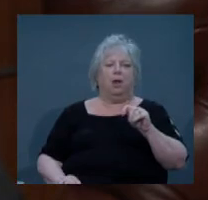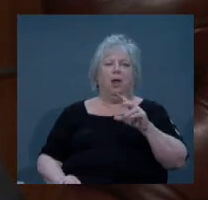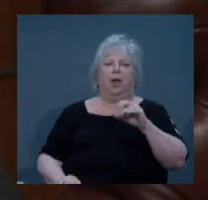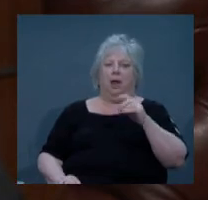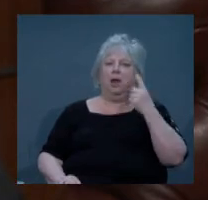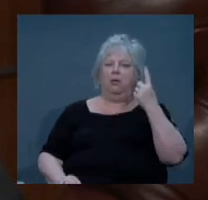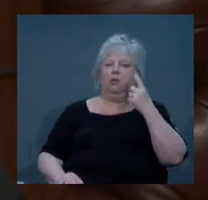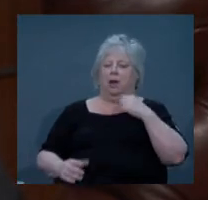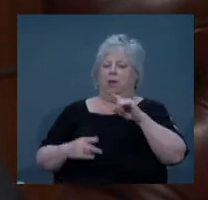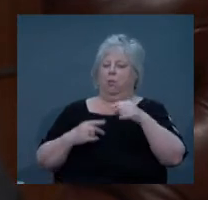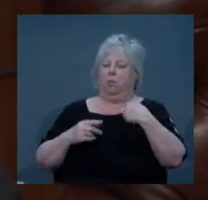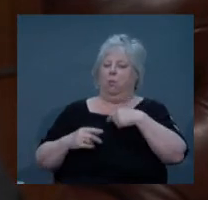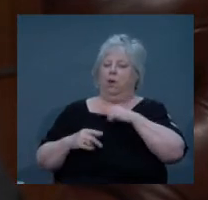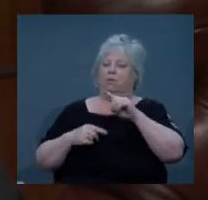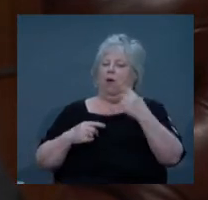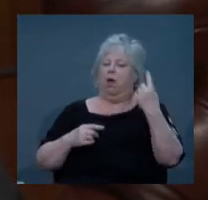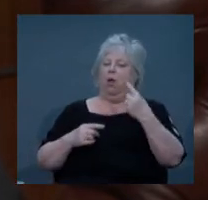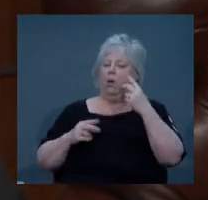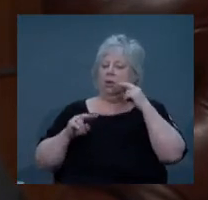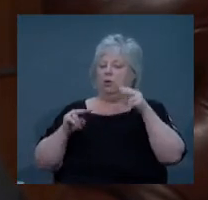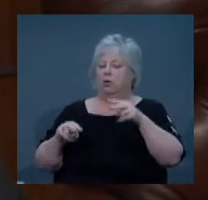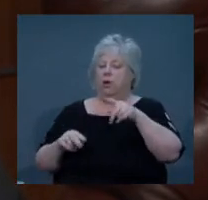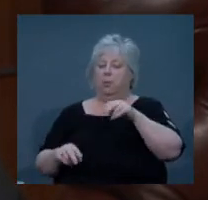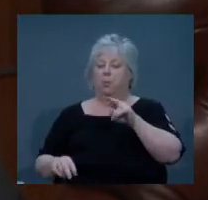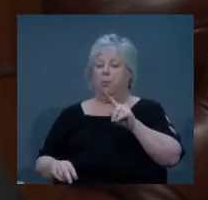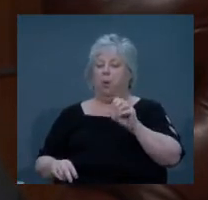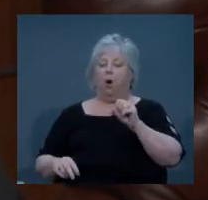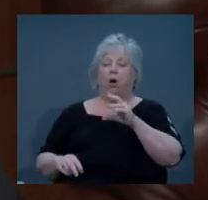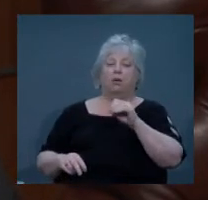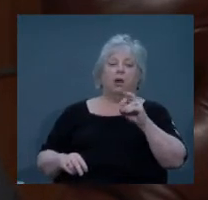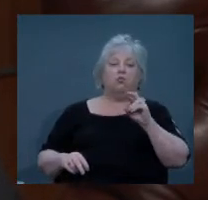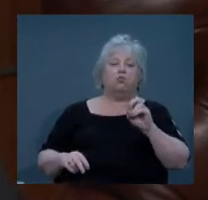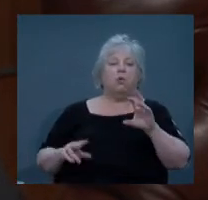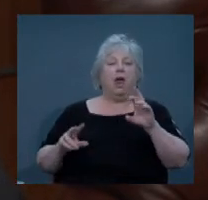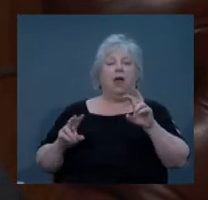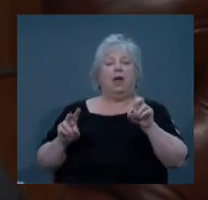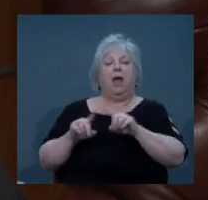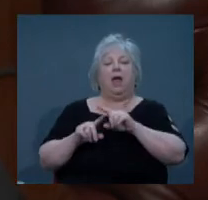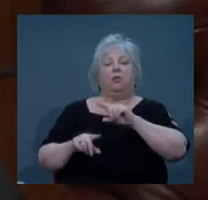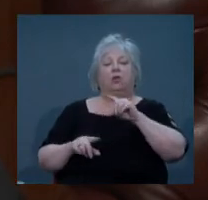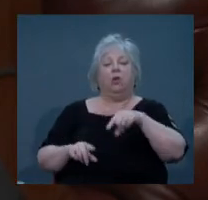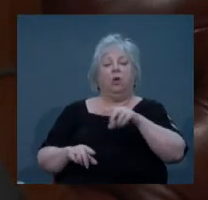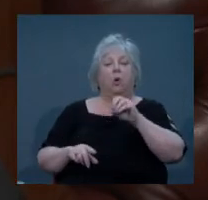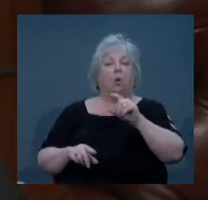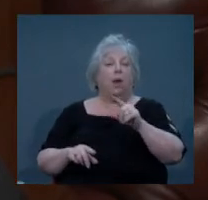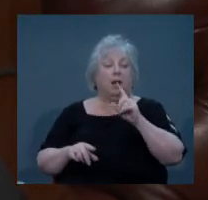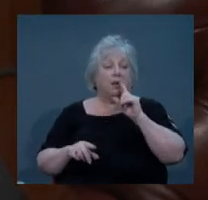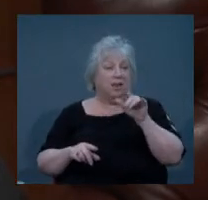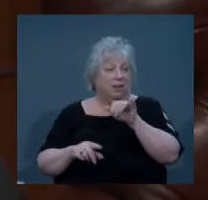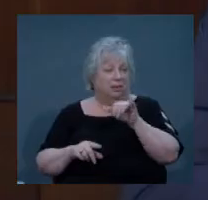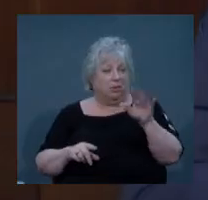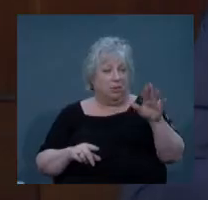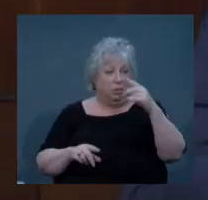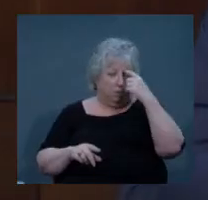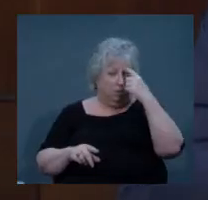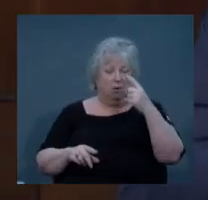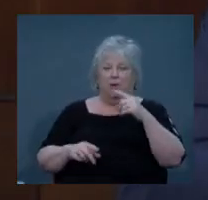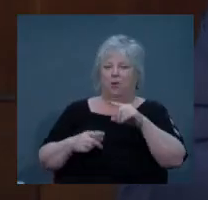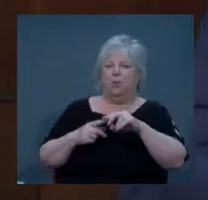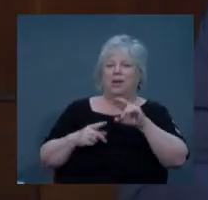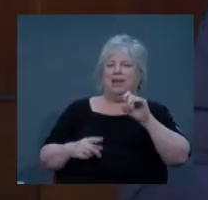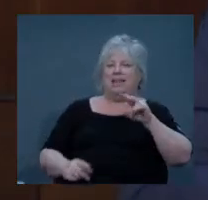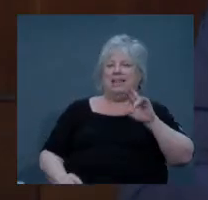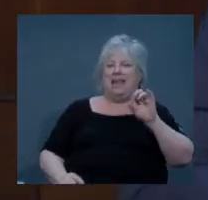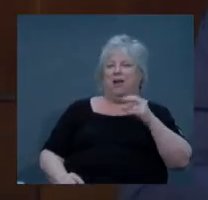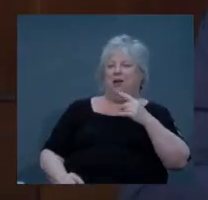at parks and recreation as quality of life, but is that the same thing for you as your Scott? And I think when Sarah shared that, she was just